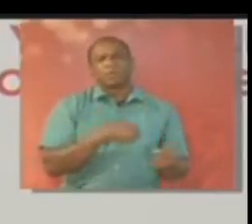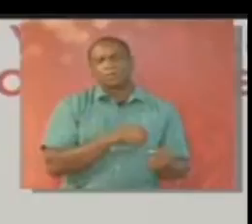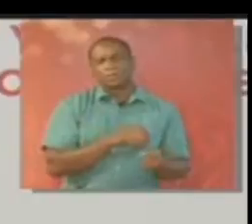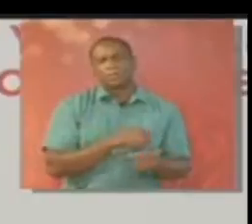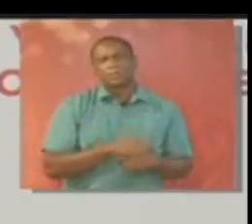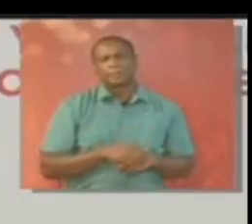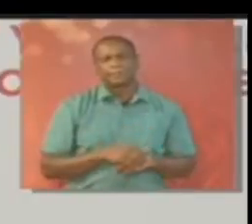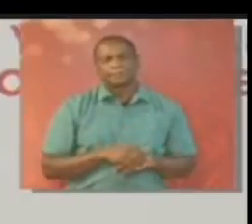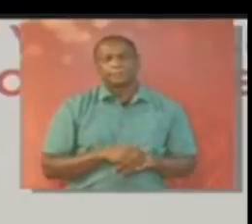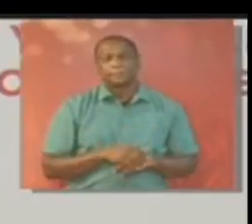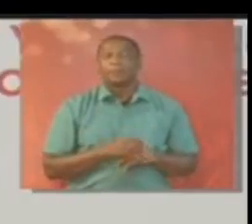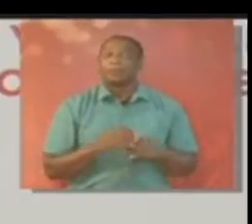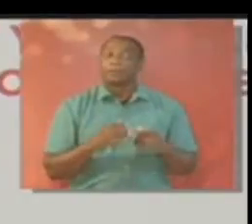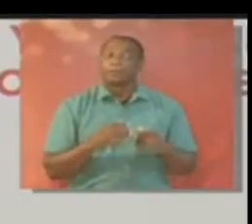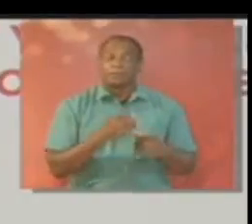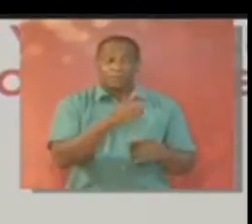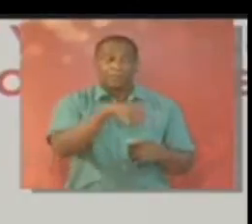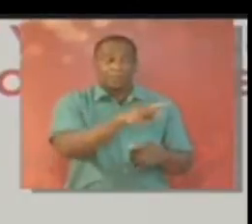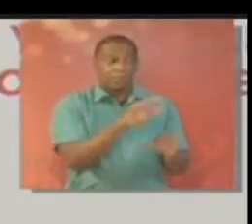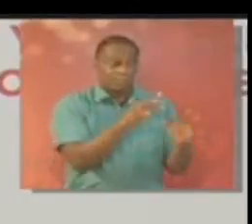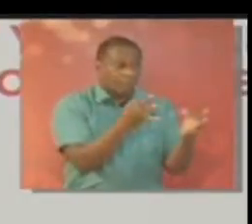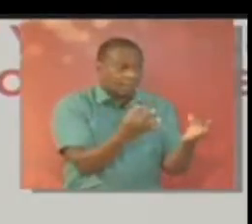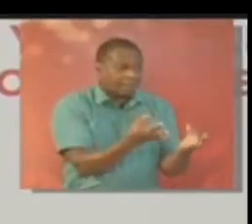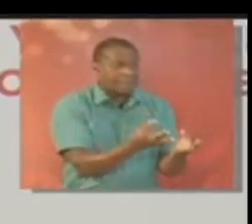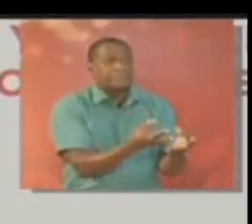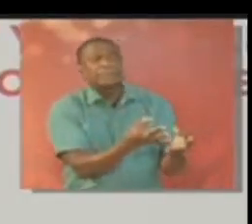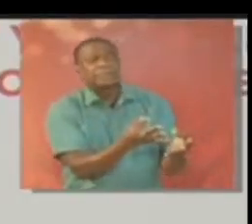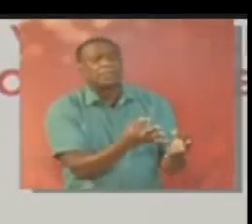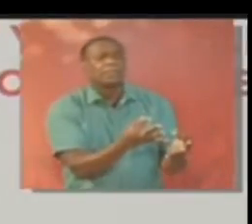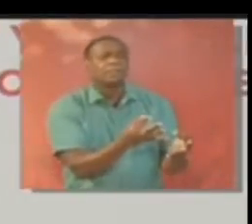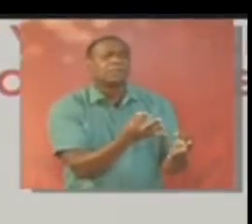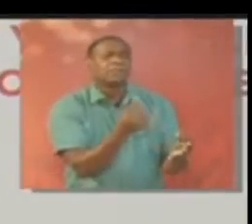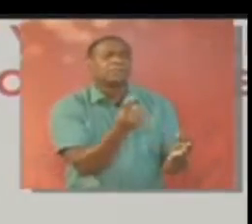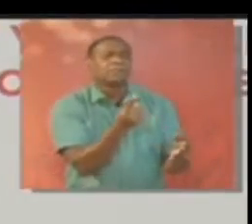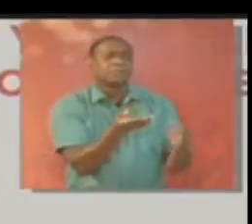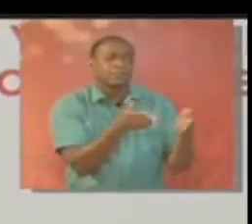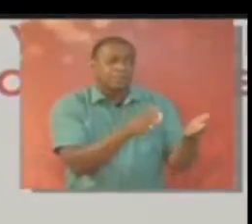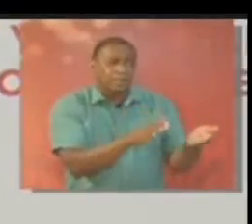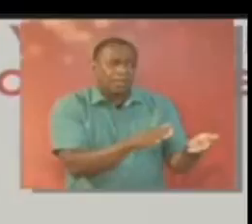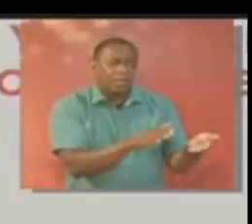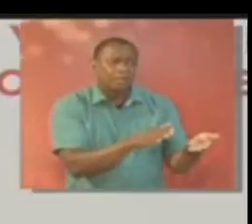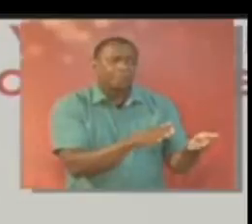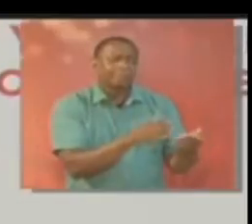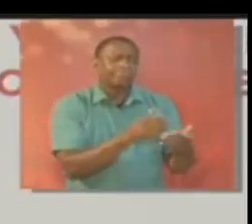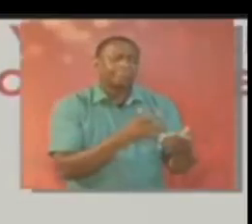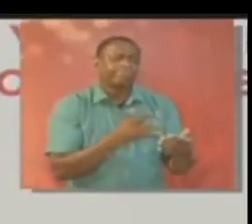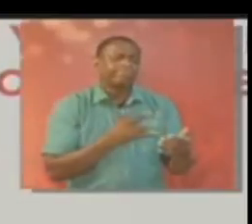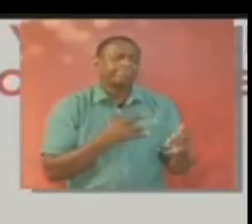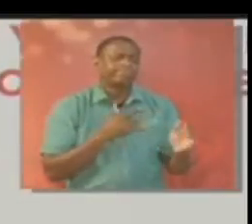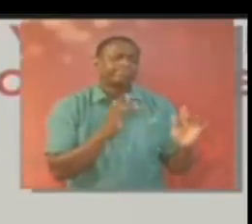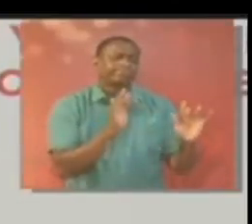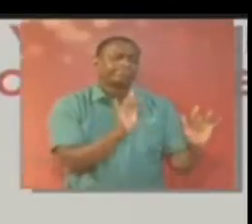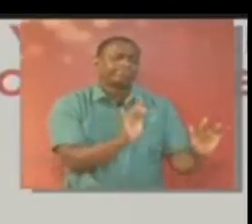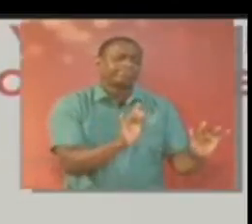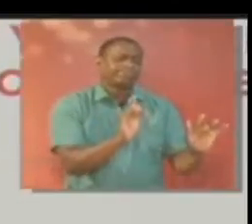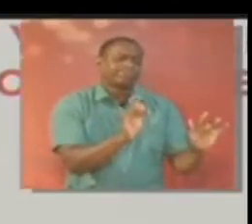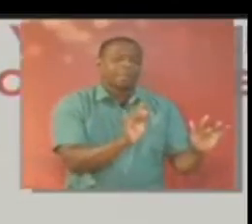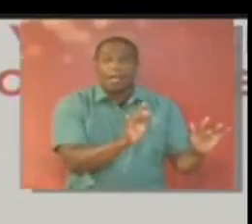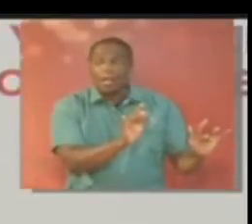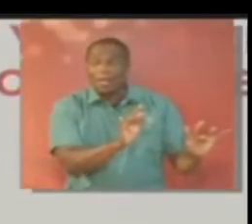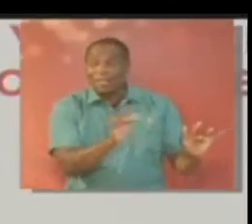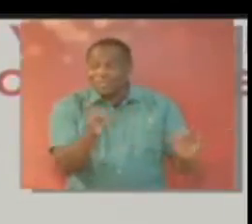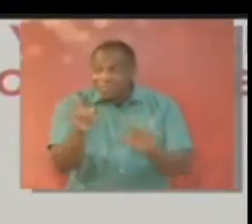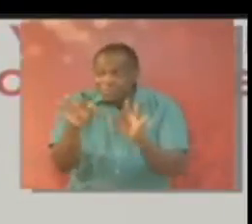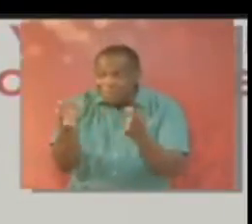but also we could rejoice with those families who did not have a fatality as our cases come down. But we